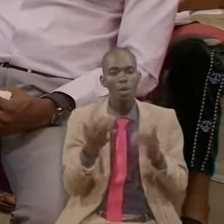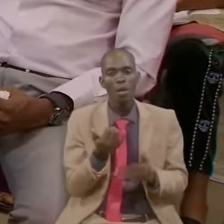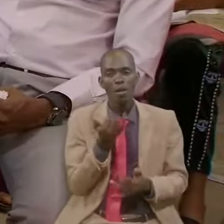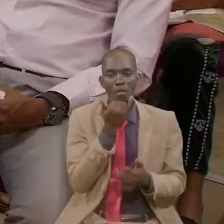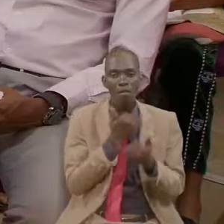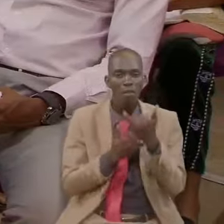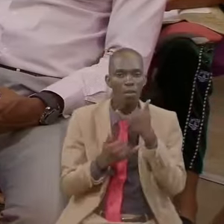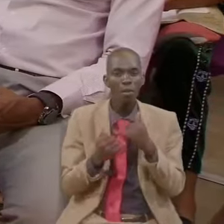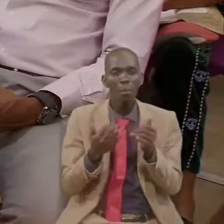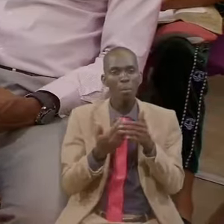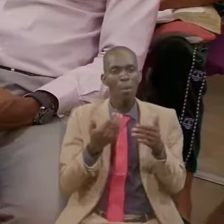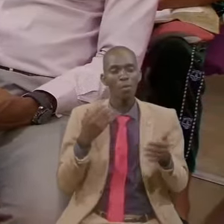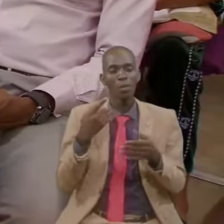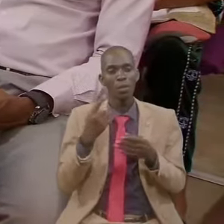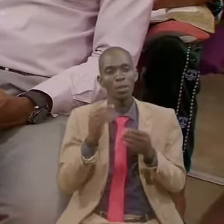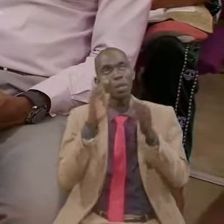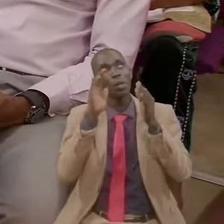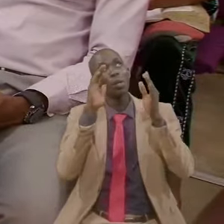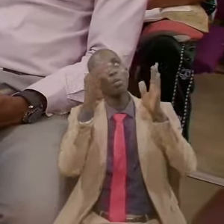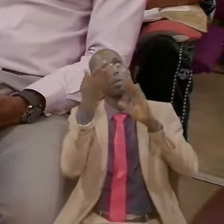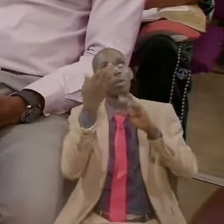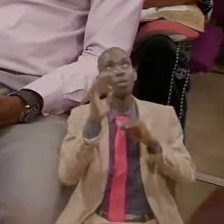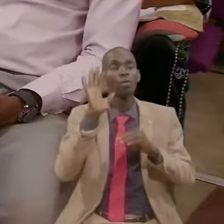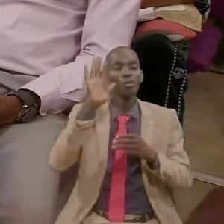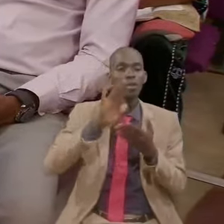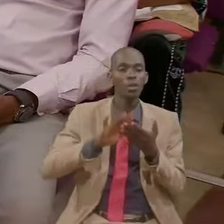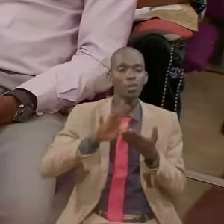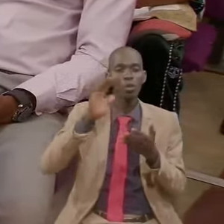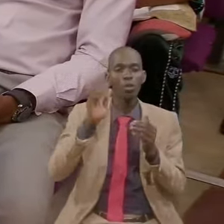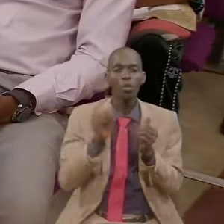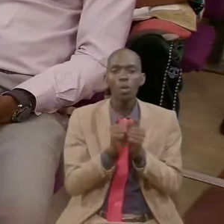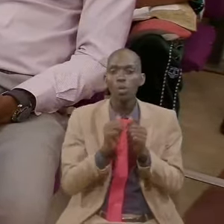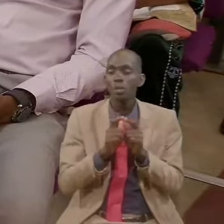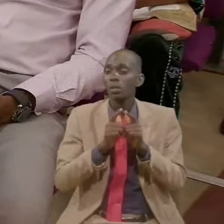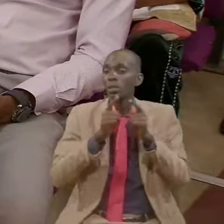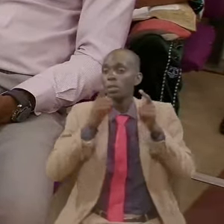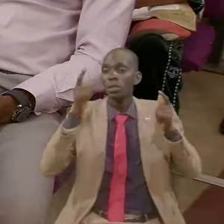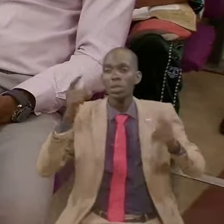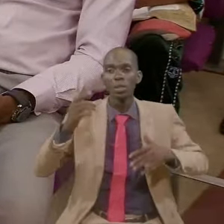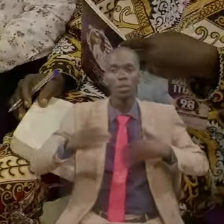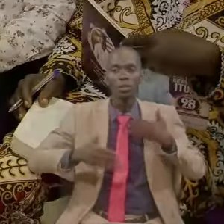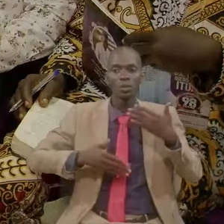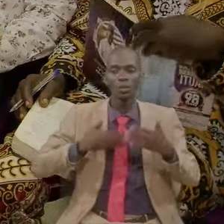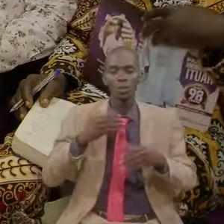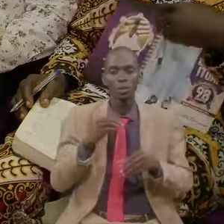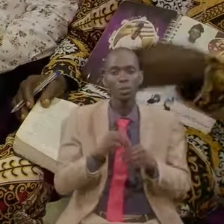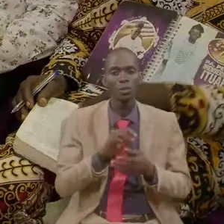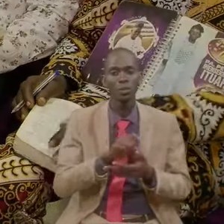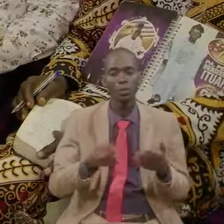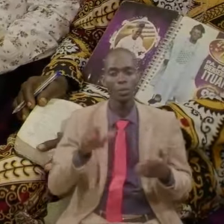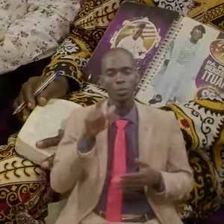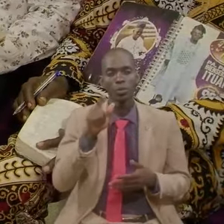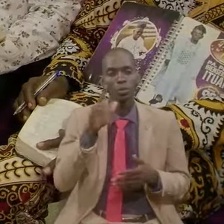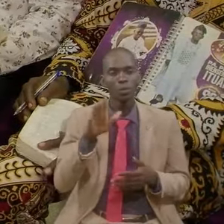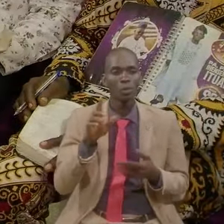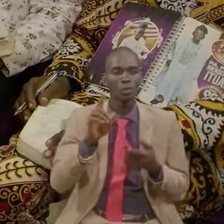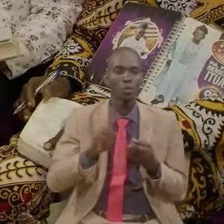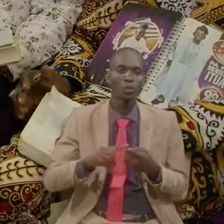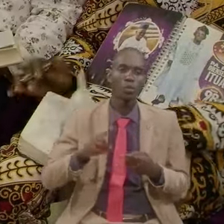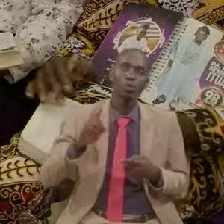the presence of his glory with exceeding joy. Verse 25,